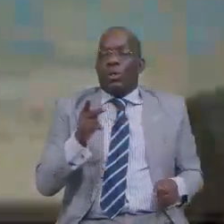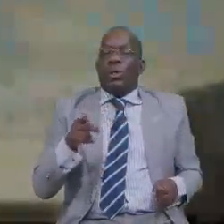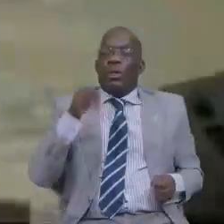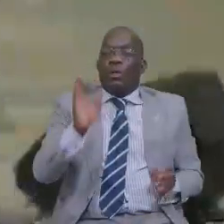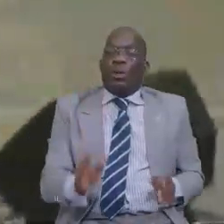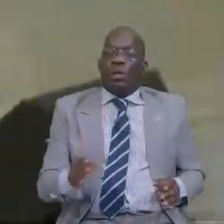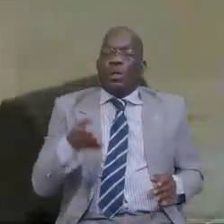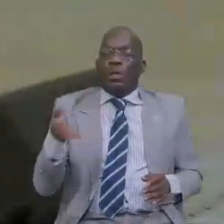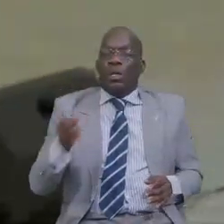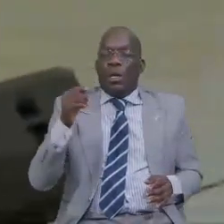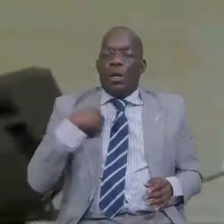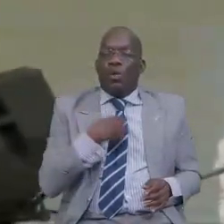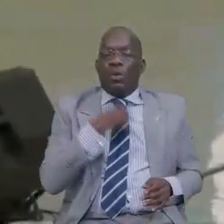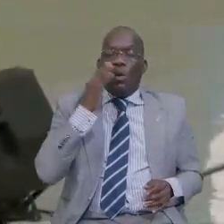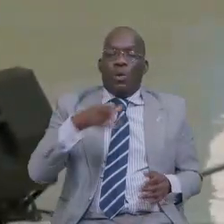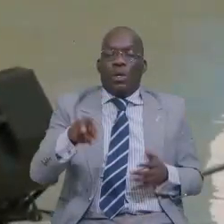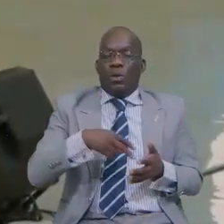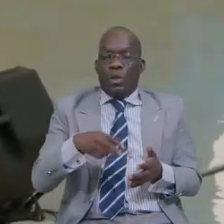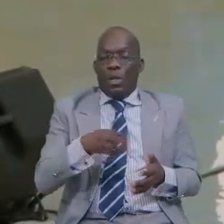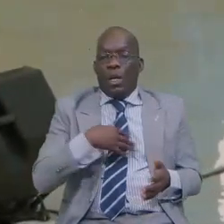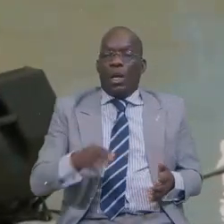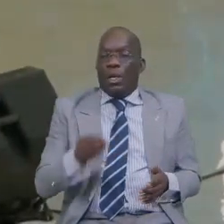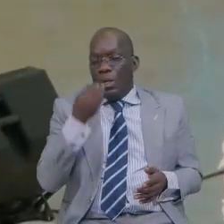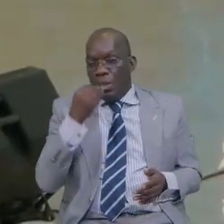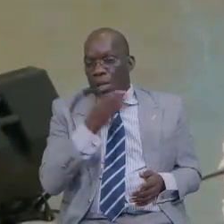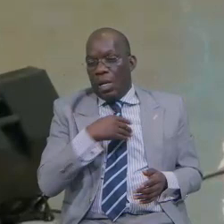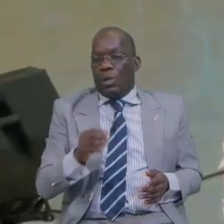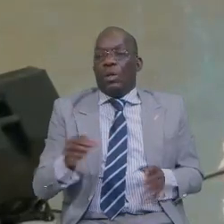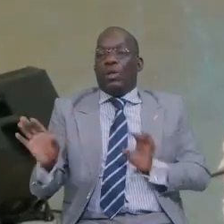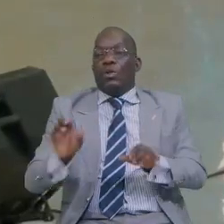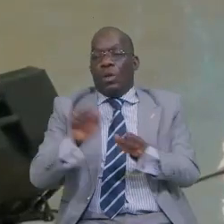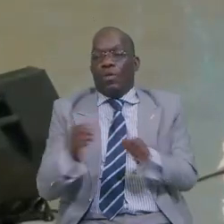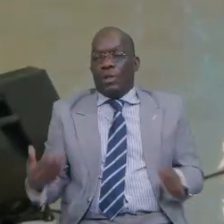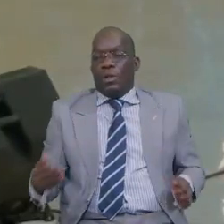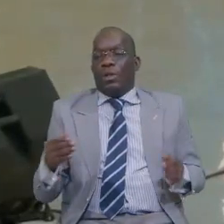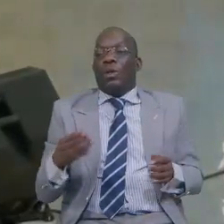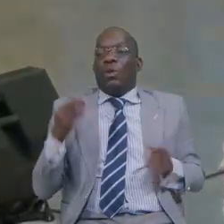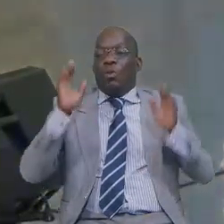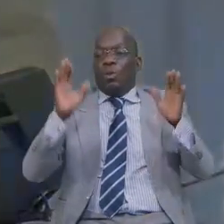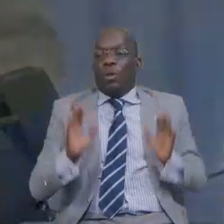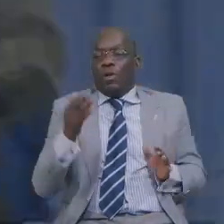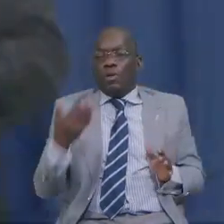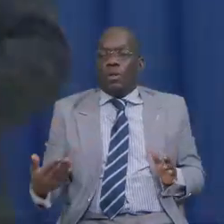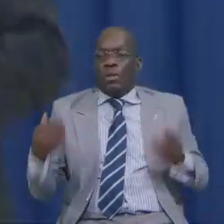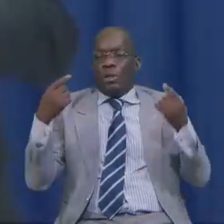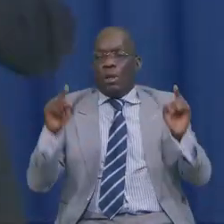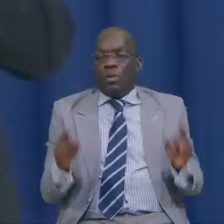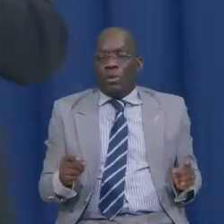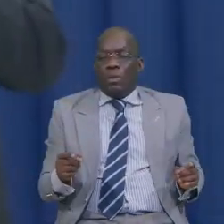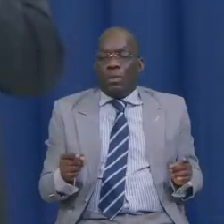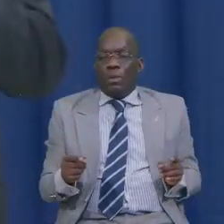eat and do everything, and then I go to the meeting, and beautiful things happened. And